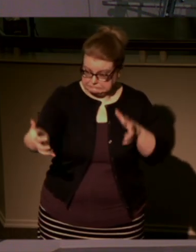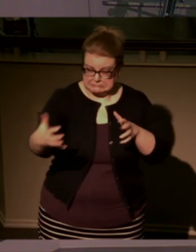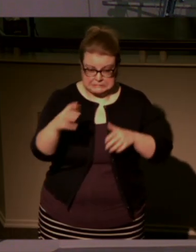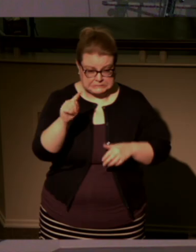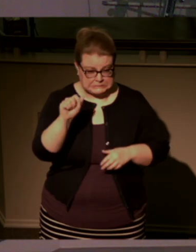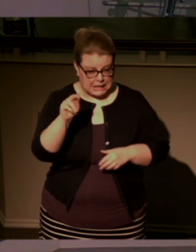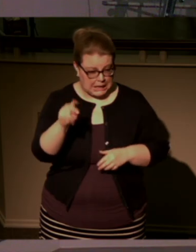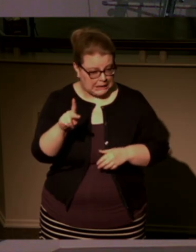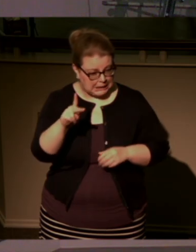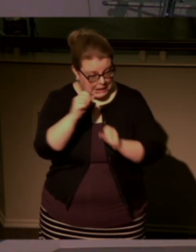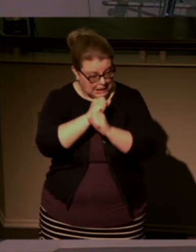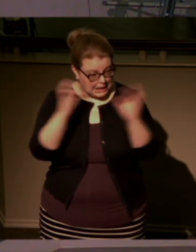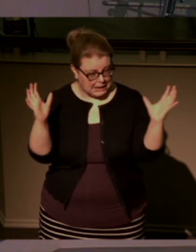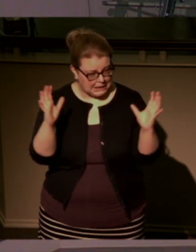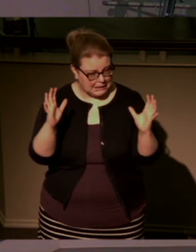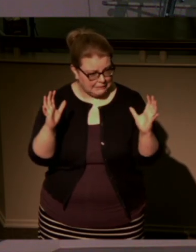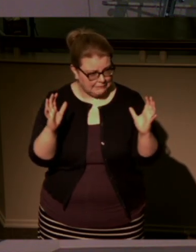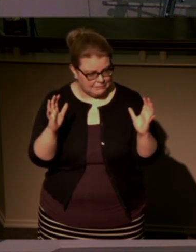machine bearing down on them.